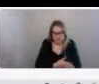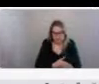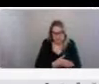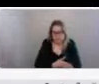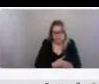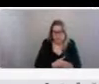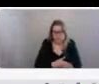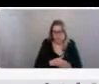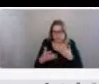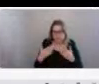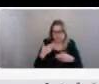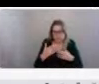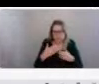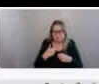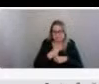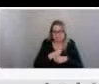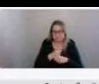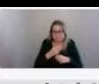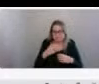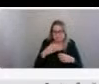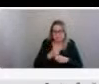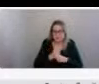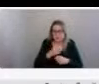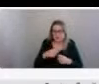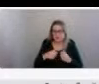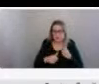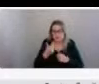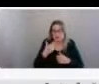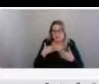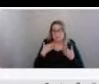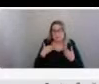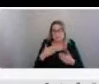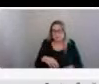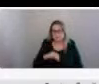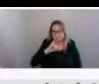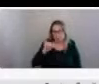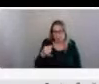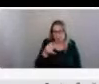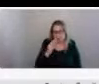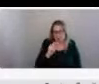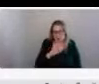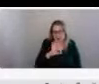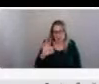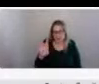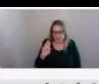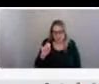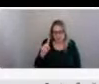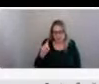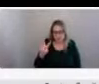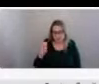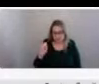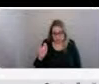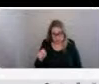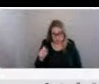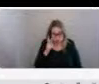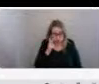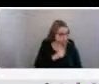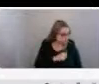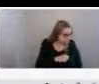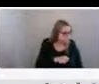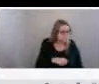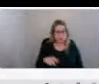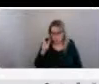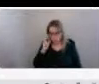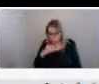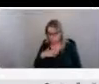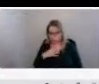everybody it was hard thank you the next speaker will be jennifer dawson jennifer can you hear us yes i can can you hear me